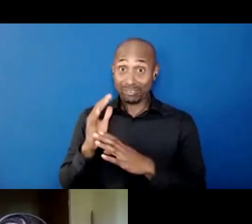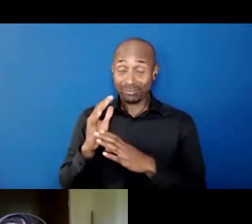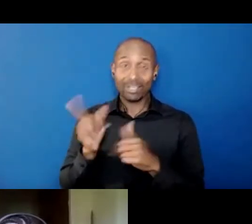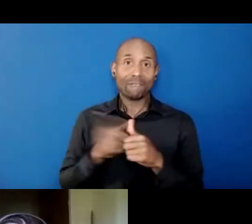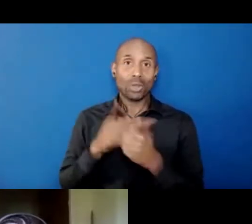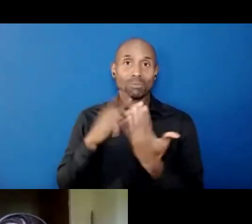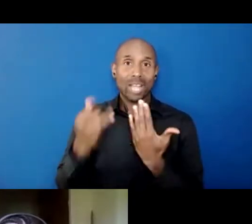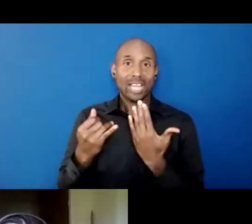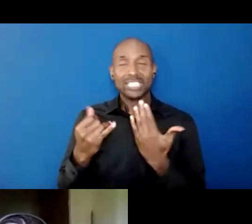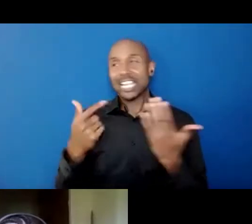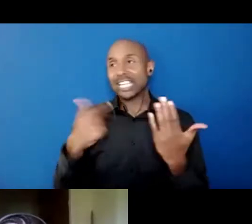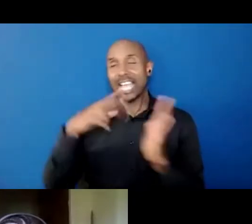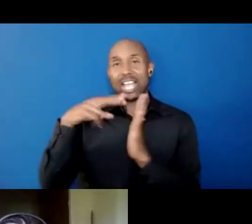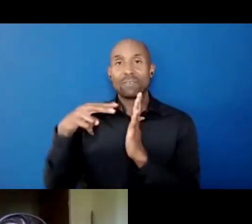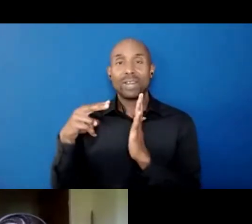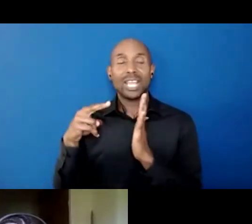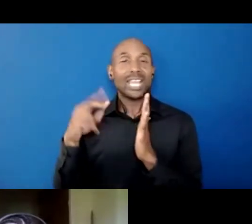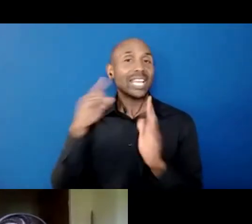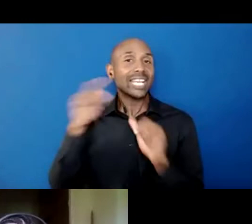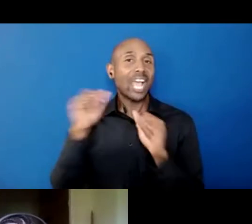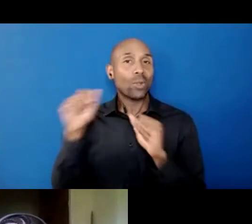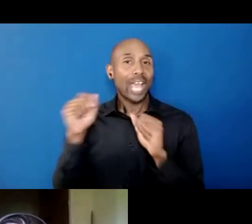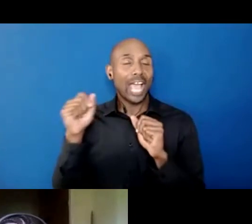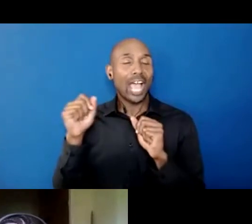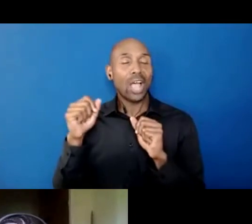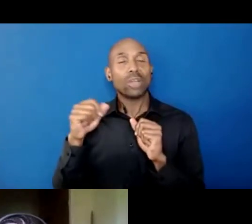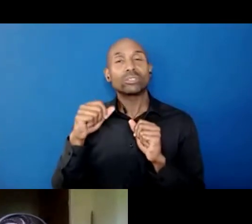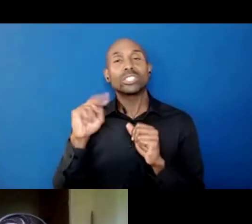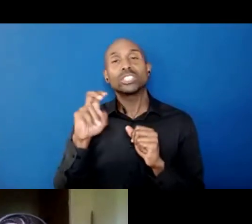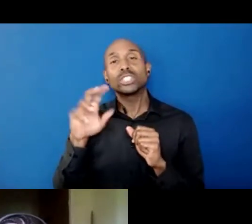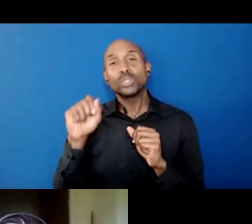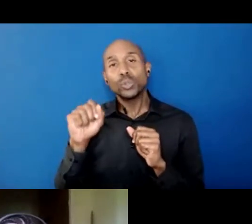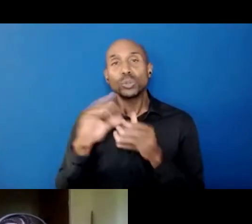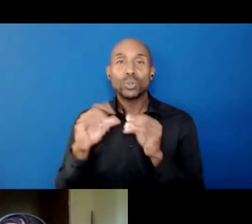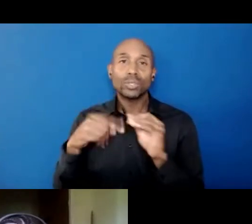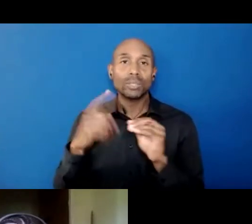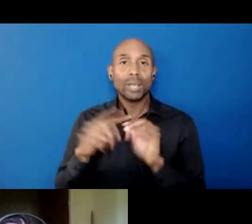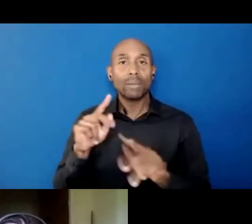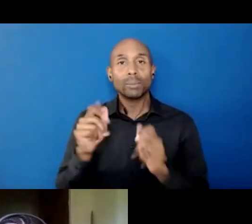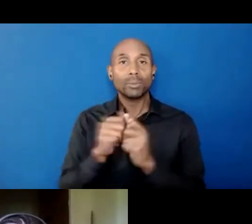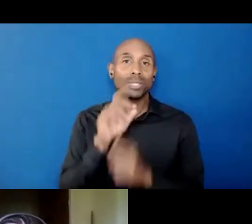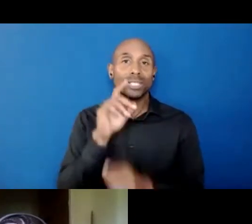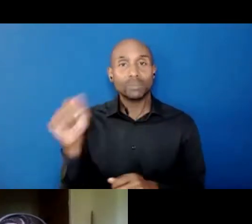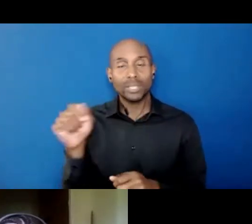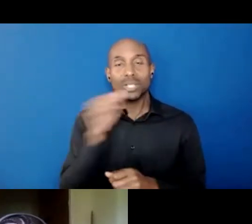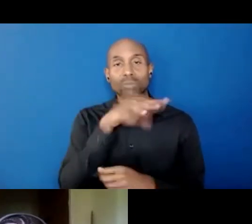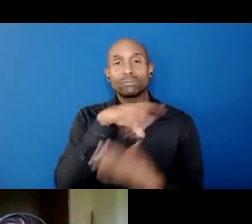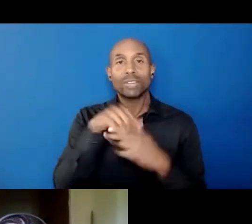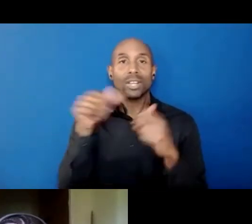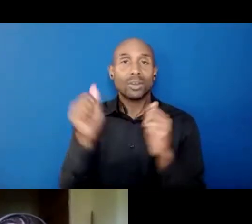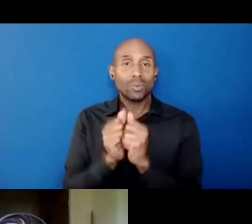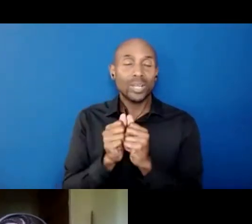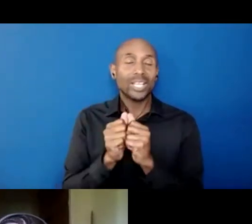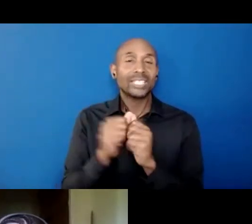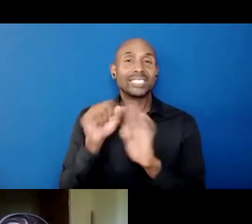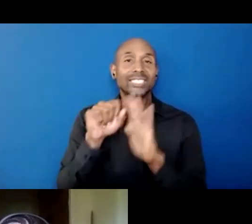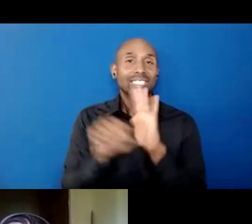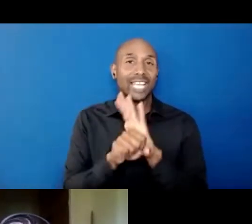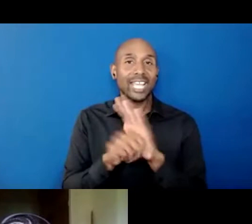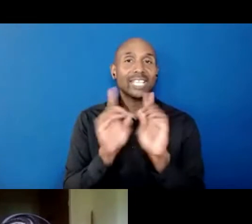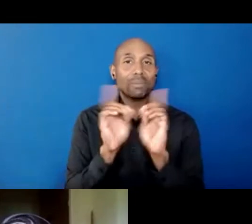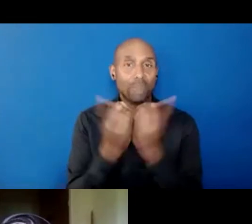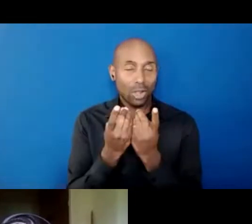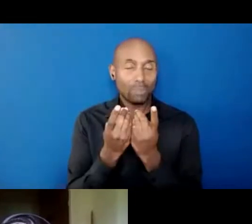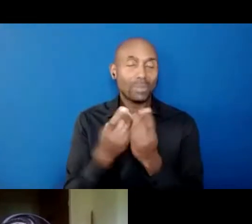some news stories about people with disabilities participating in State Department programs. And